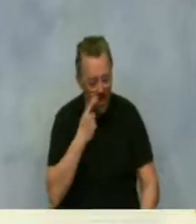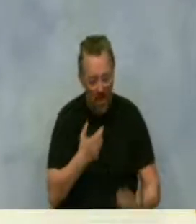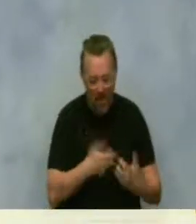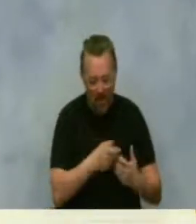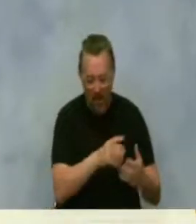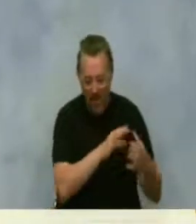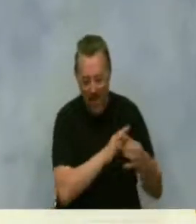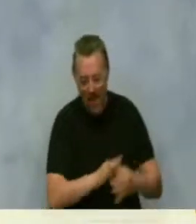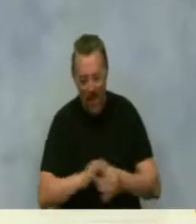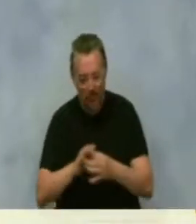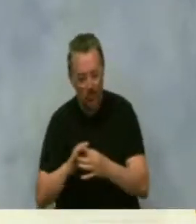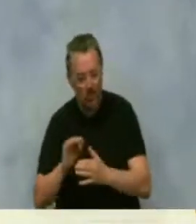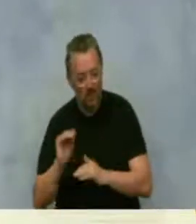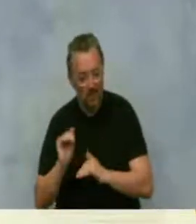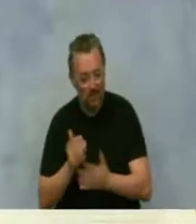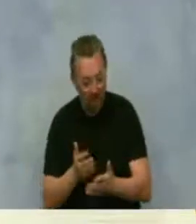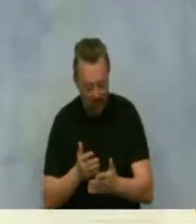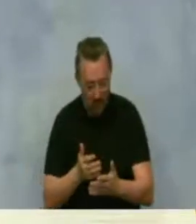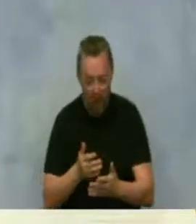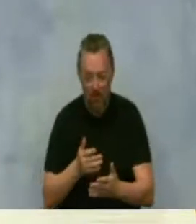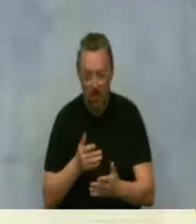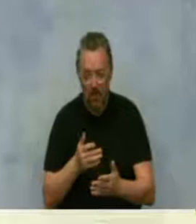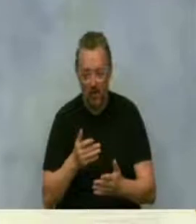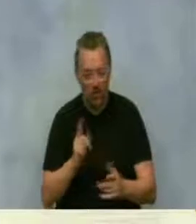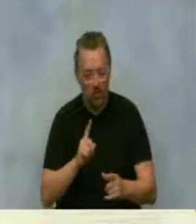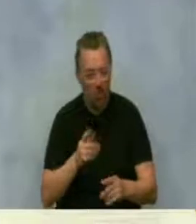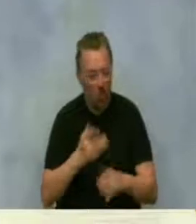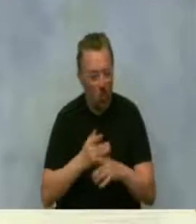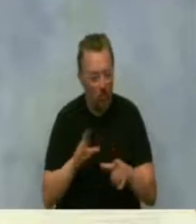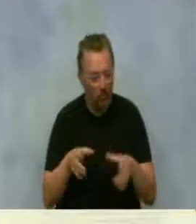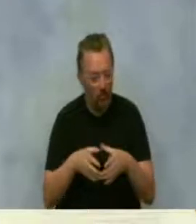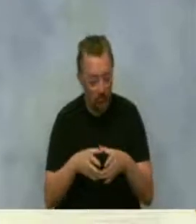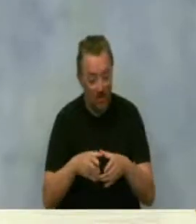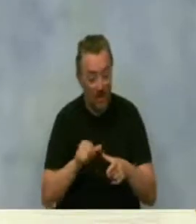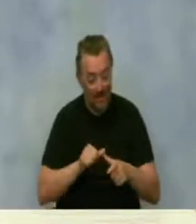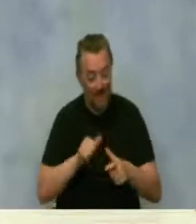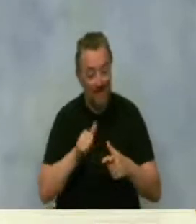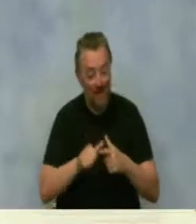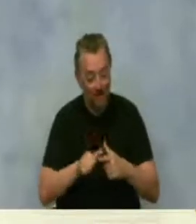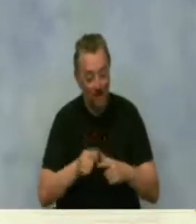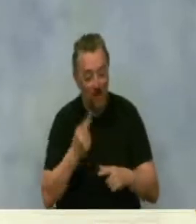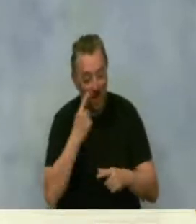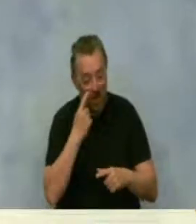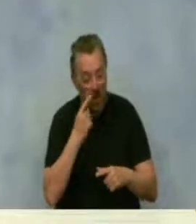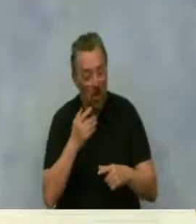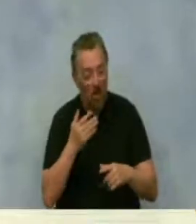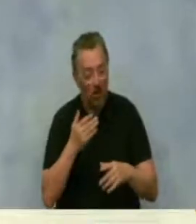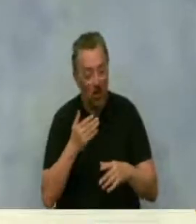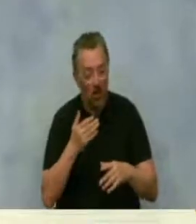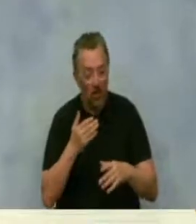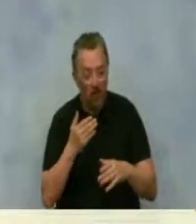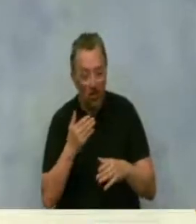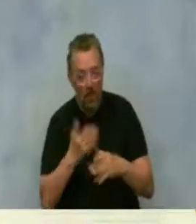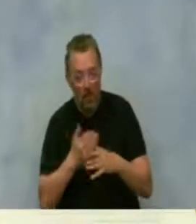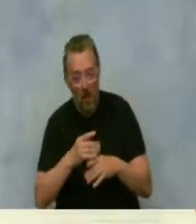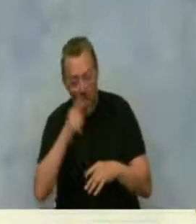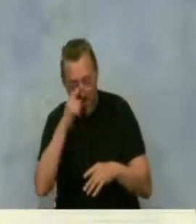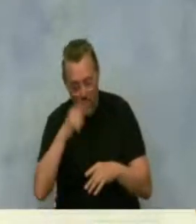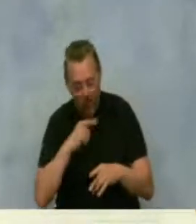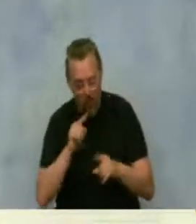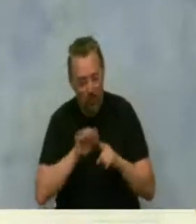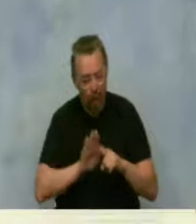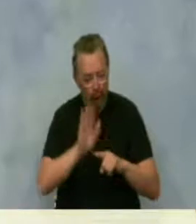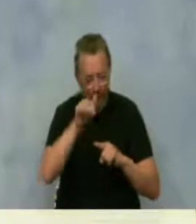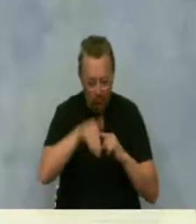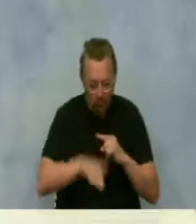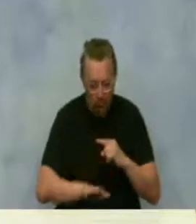service delivery and the requirements for the workforce. The next stage was to look at the current workforce data, the profile and trends and projections